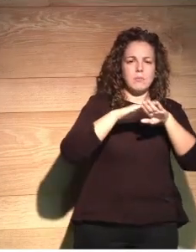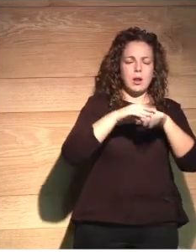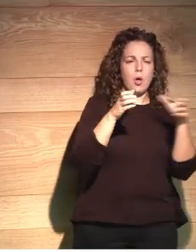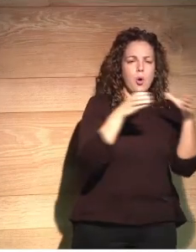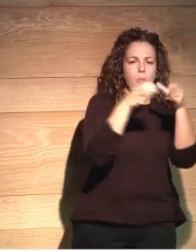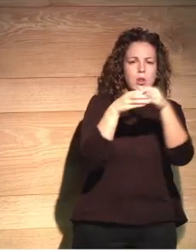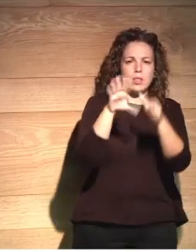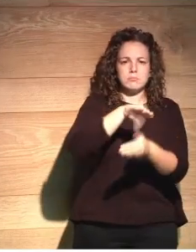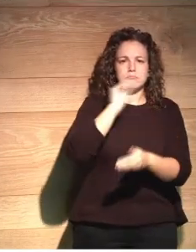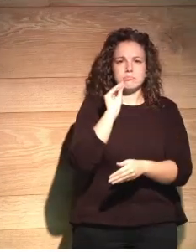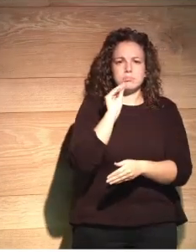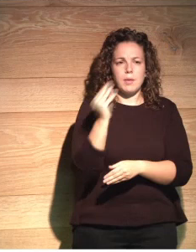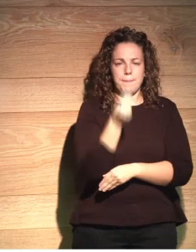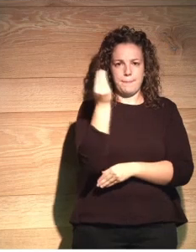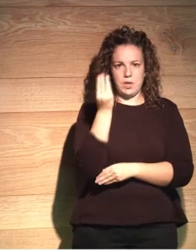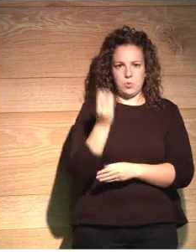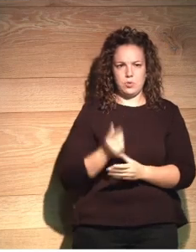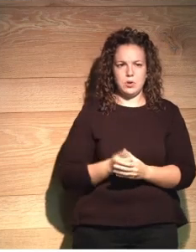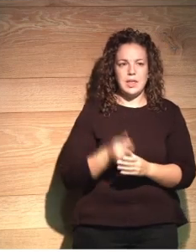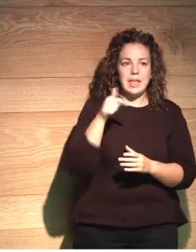And then here you see the way this works.